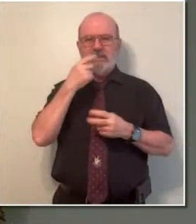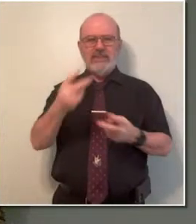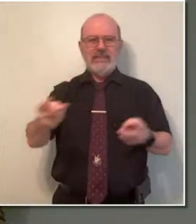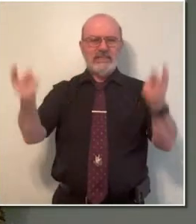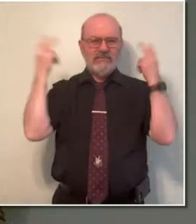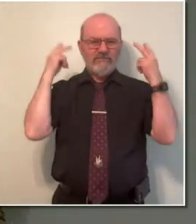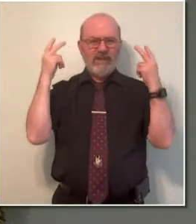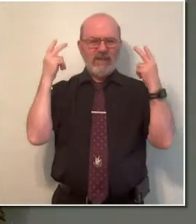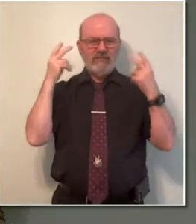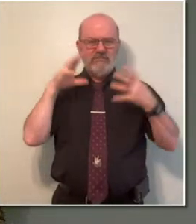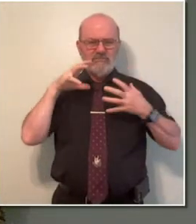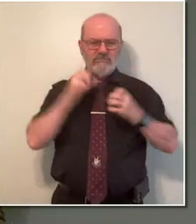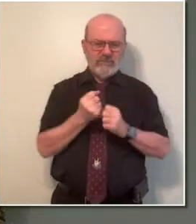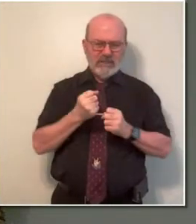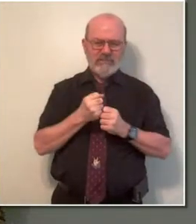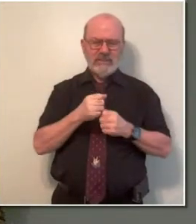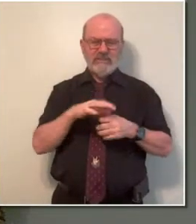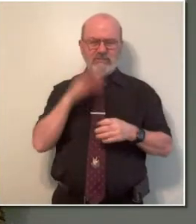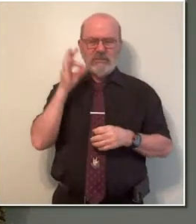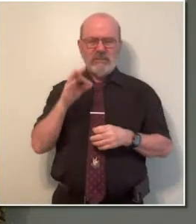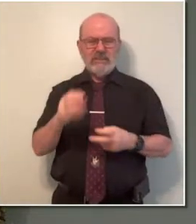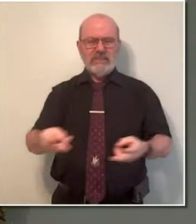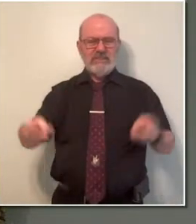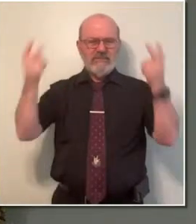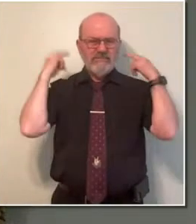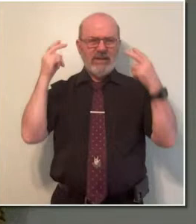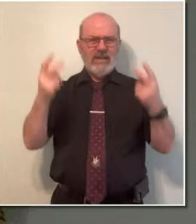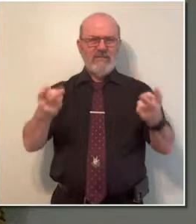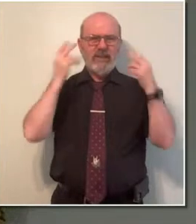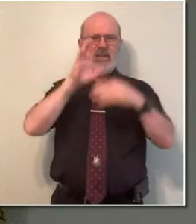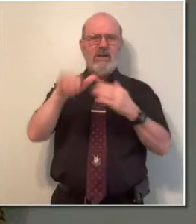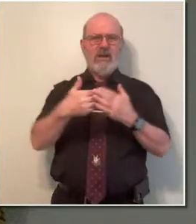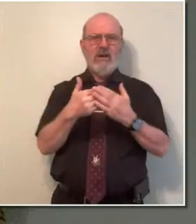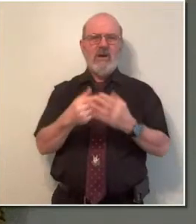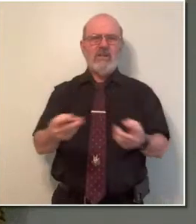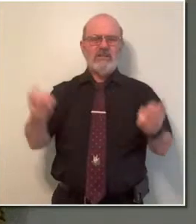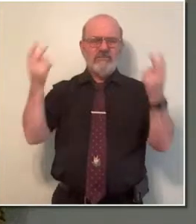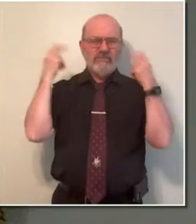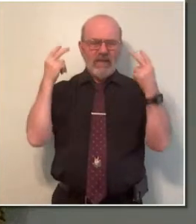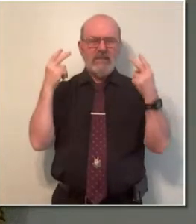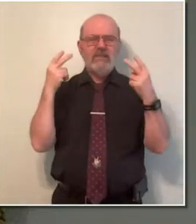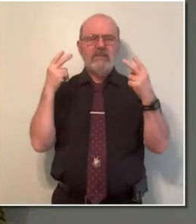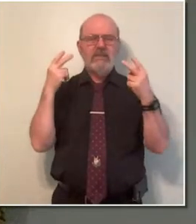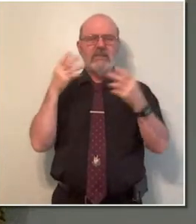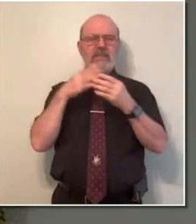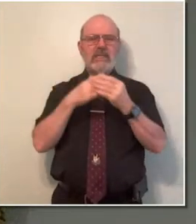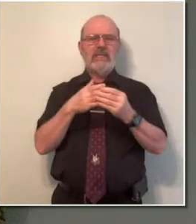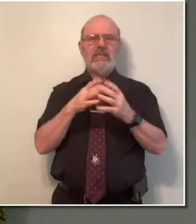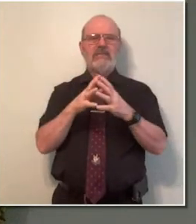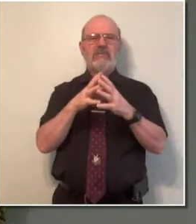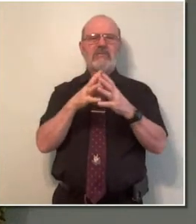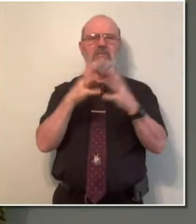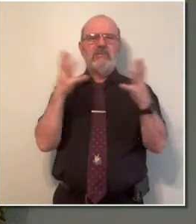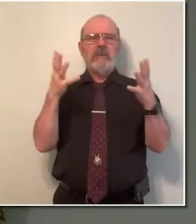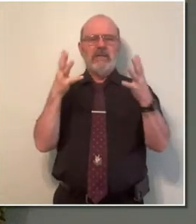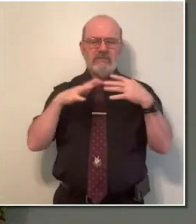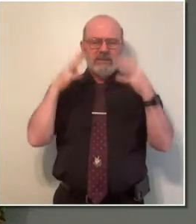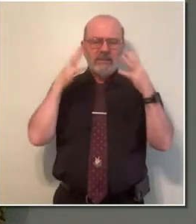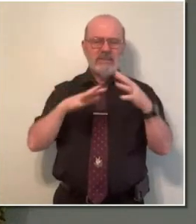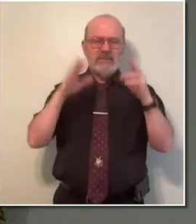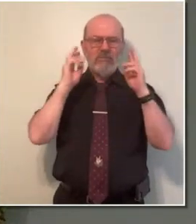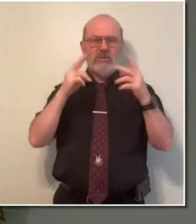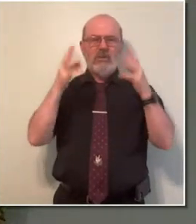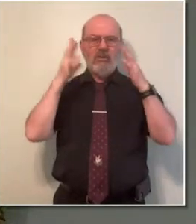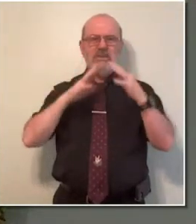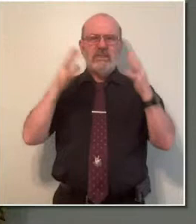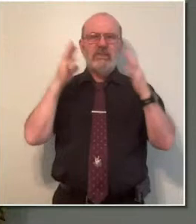of spirit. It's just vanity, vanity. All is vanity. And it leads to the abundance of tears. Behold the tears.